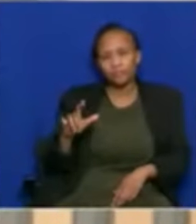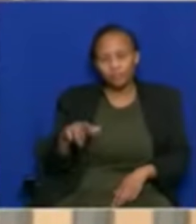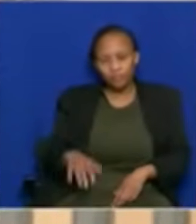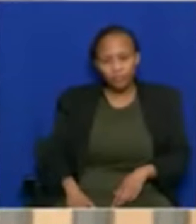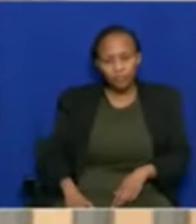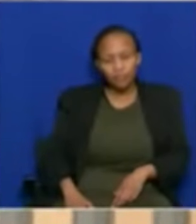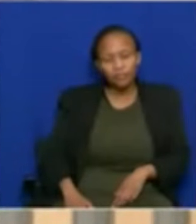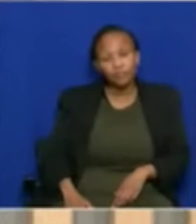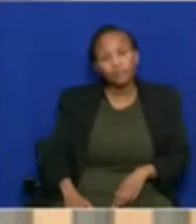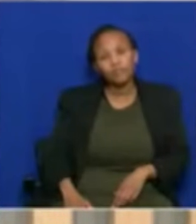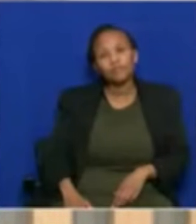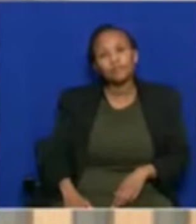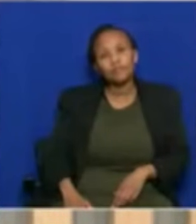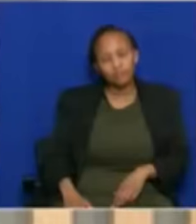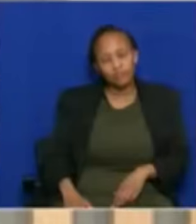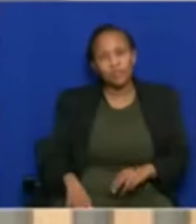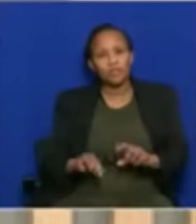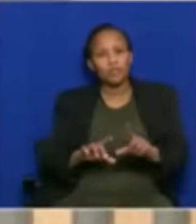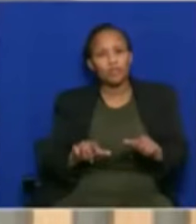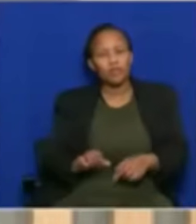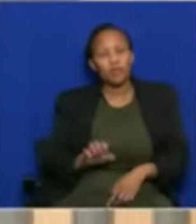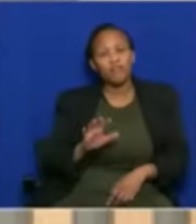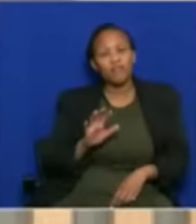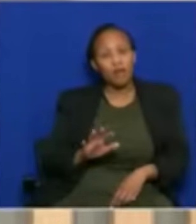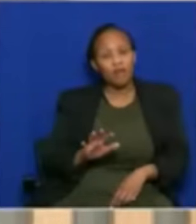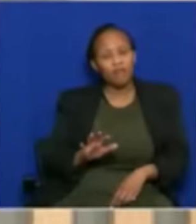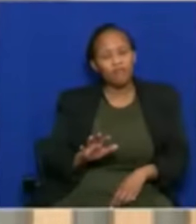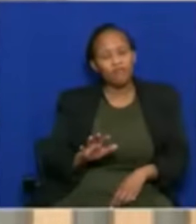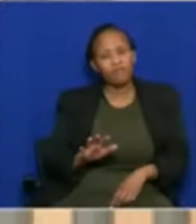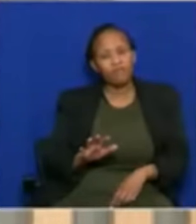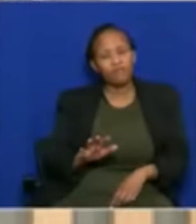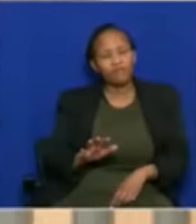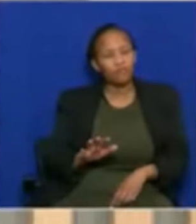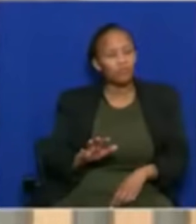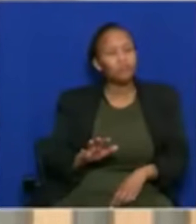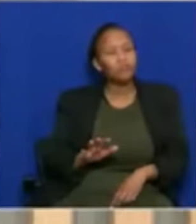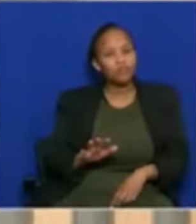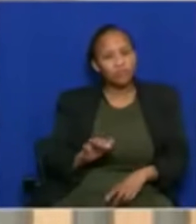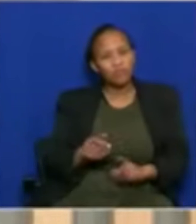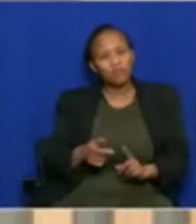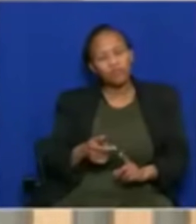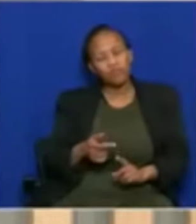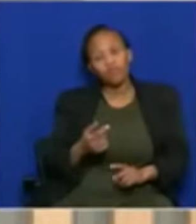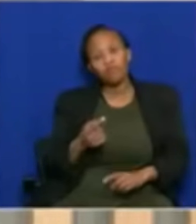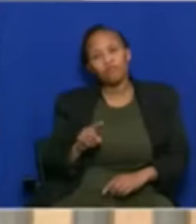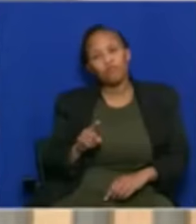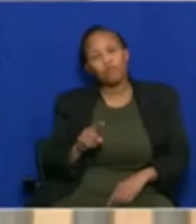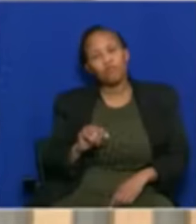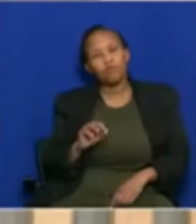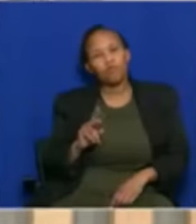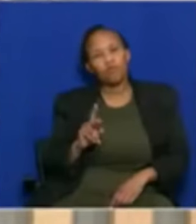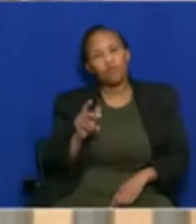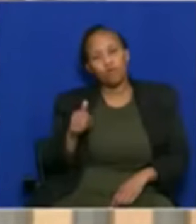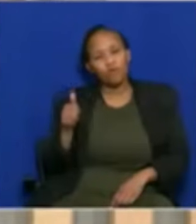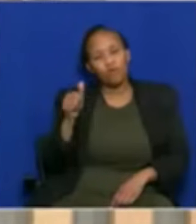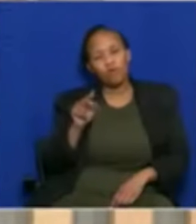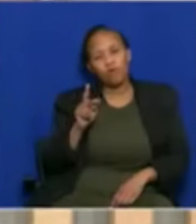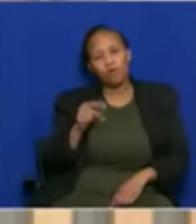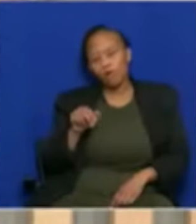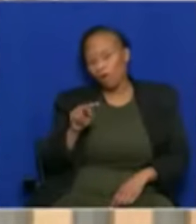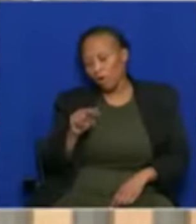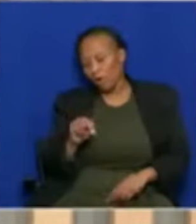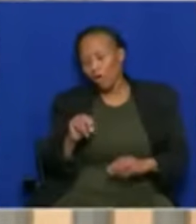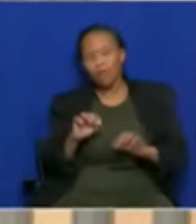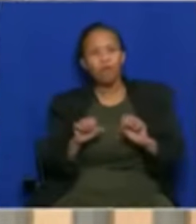paragraph 5 of General Khan's statement, the issue about which you approached him is